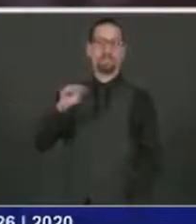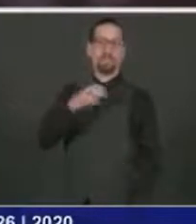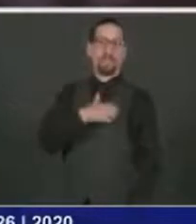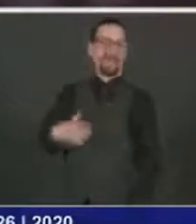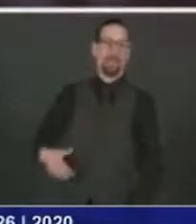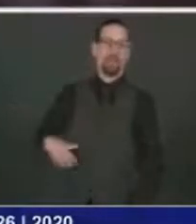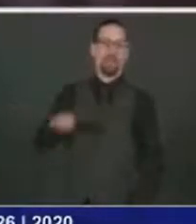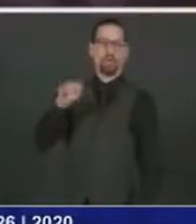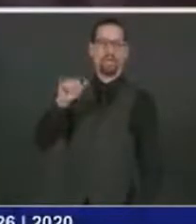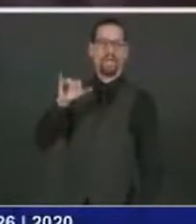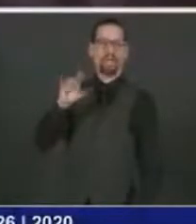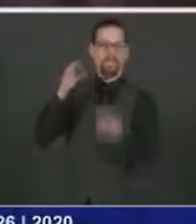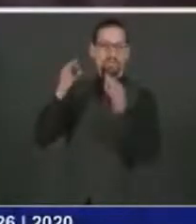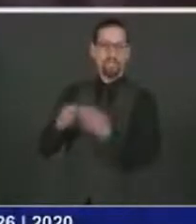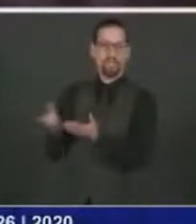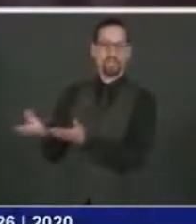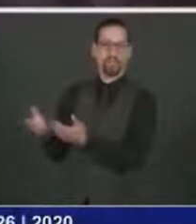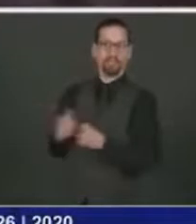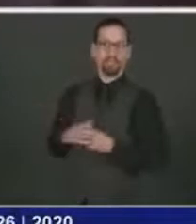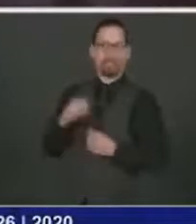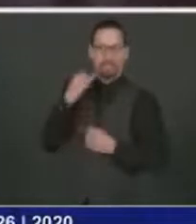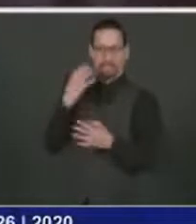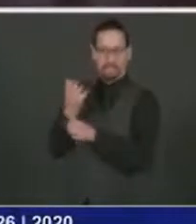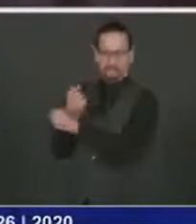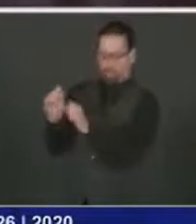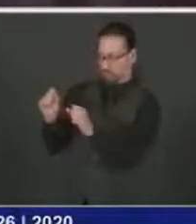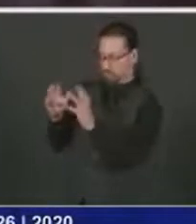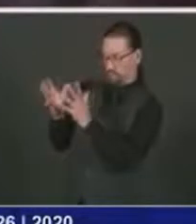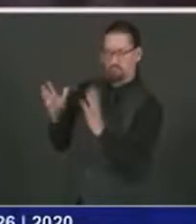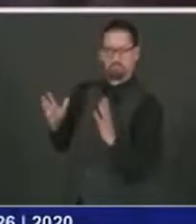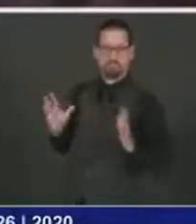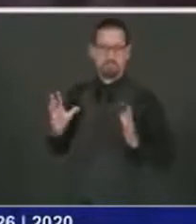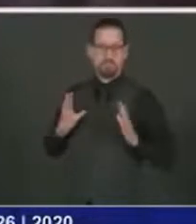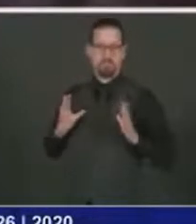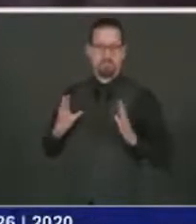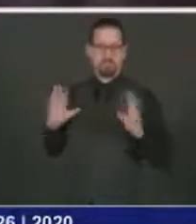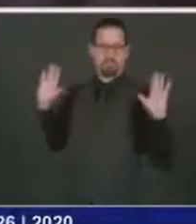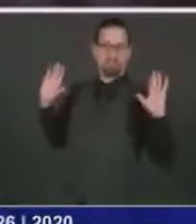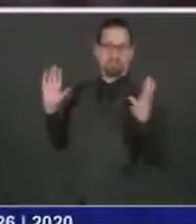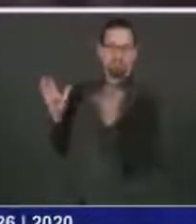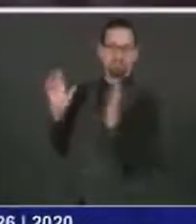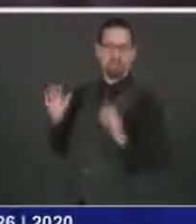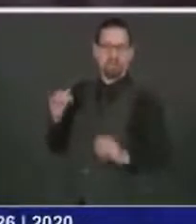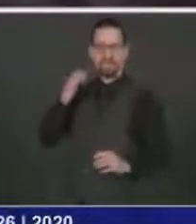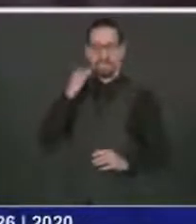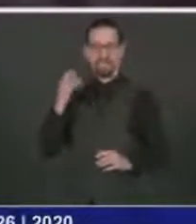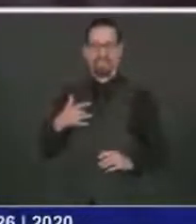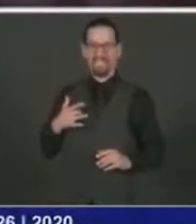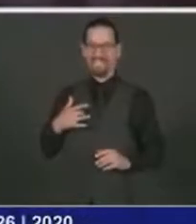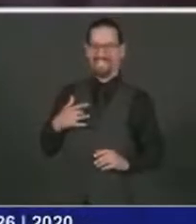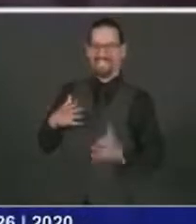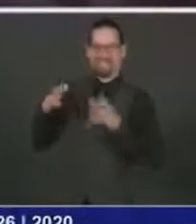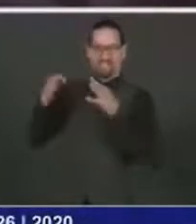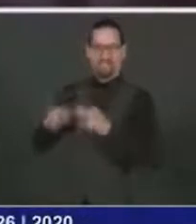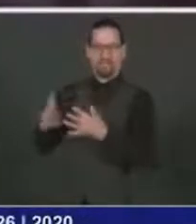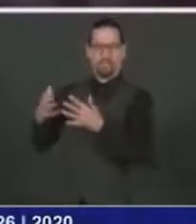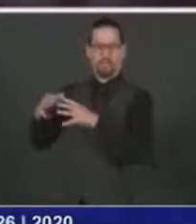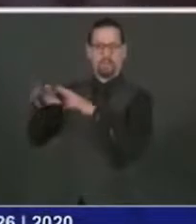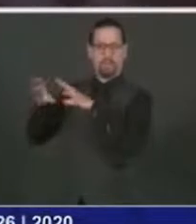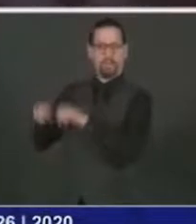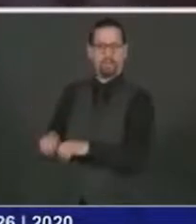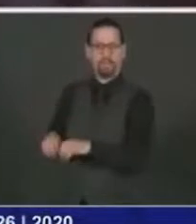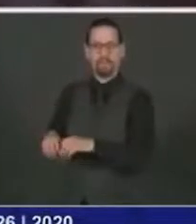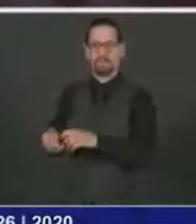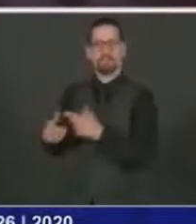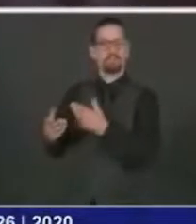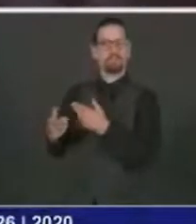feels that she can safely leave it up and the community wants to have it, then she should do that. If she decides, like Alorza decided, that for a